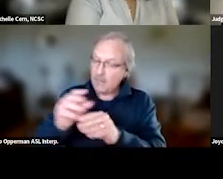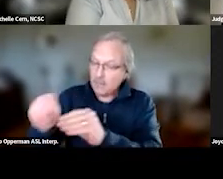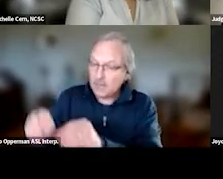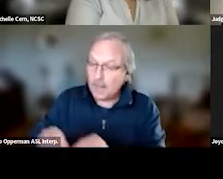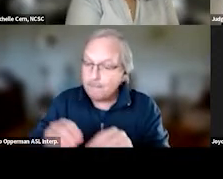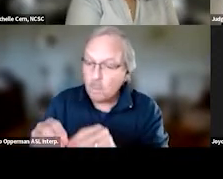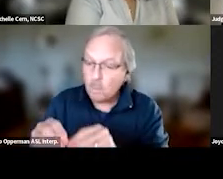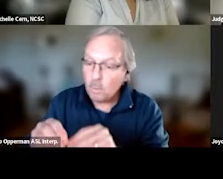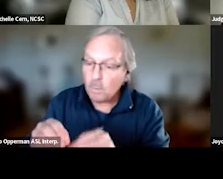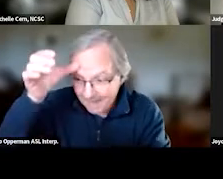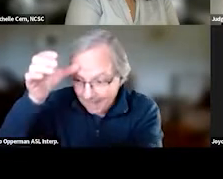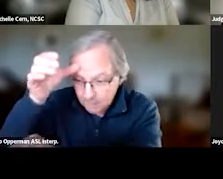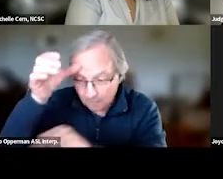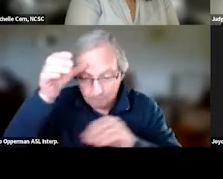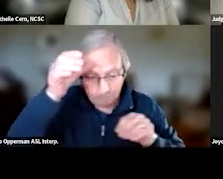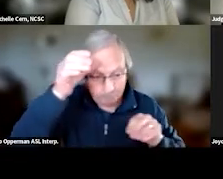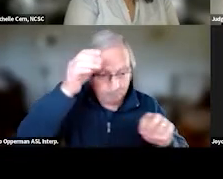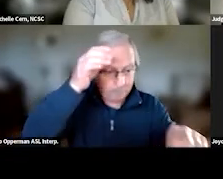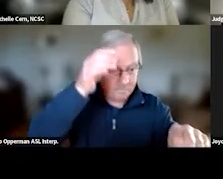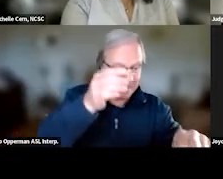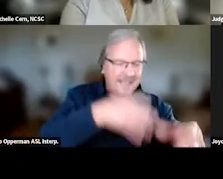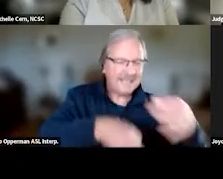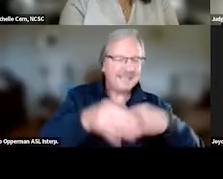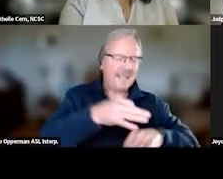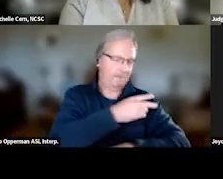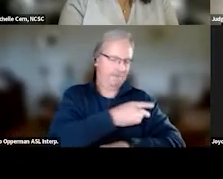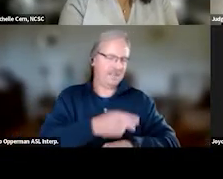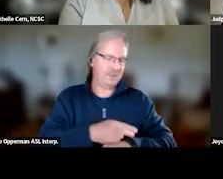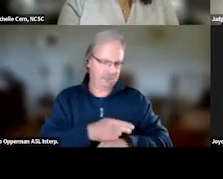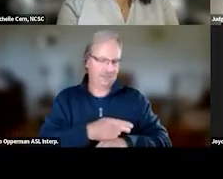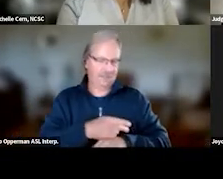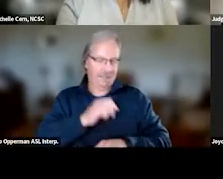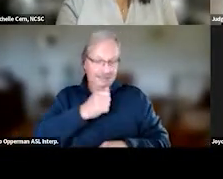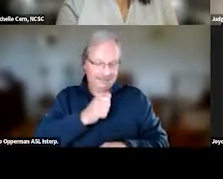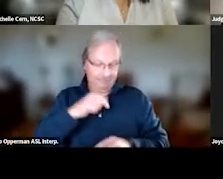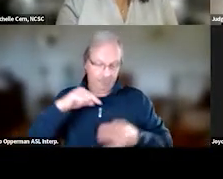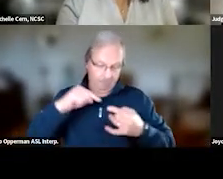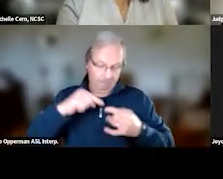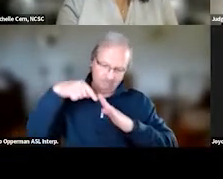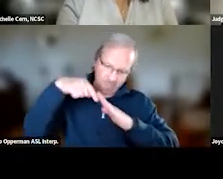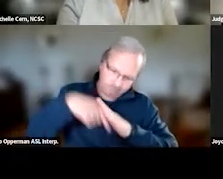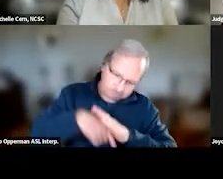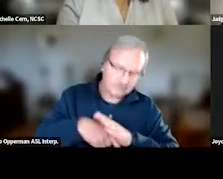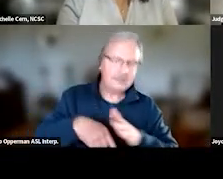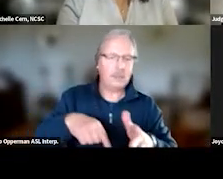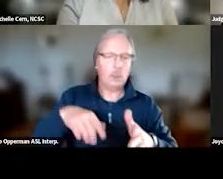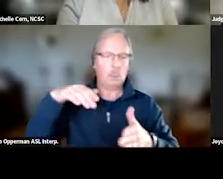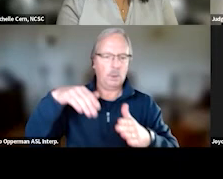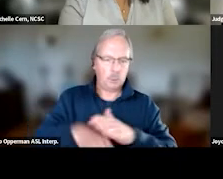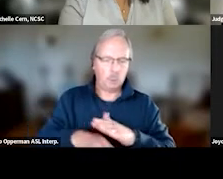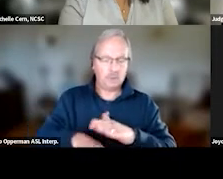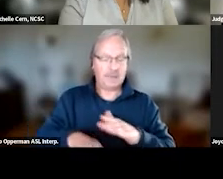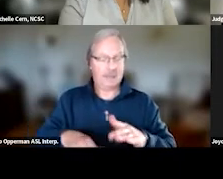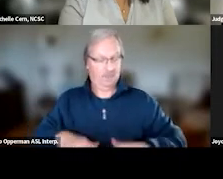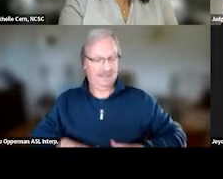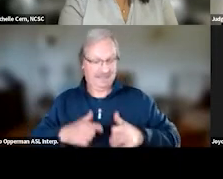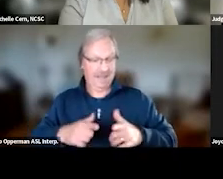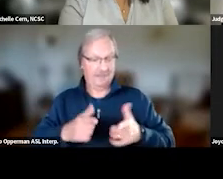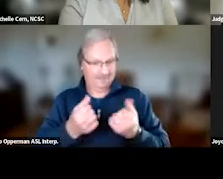patients. Suffering and pain are reduced, and lives are improved and even saved. Project